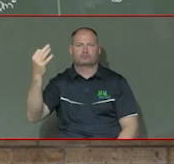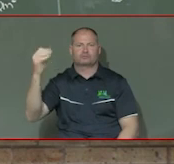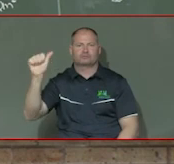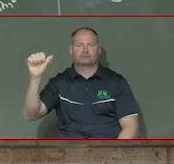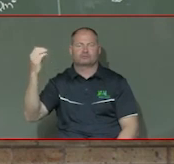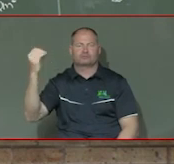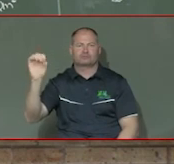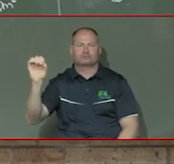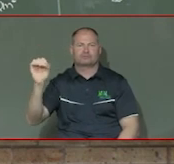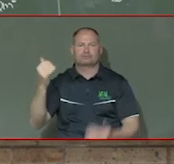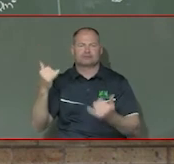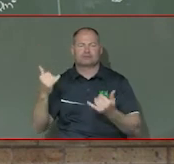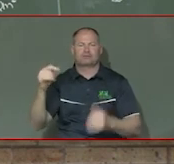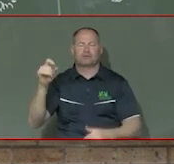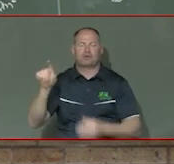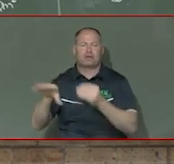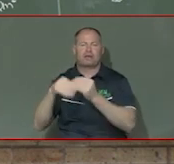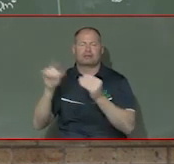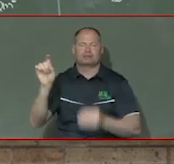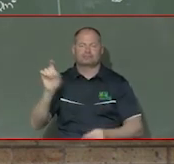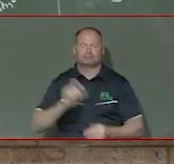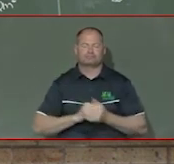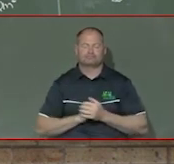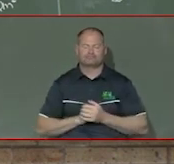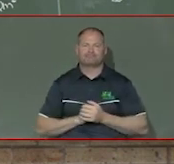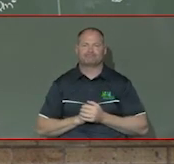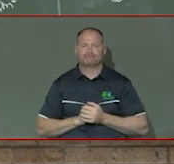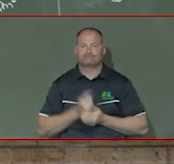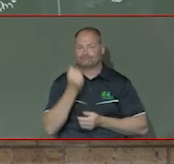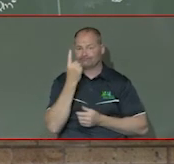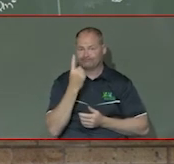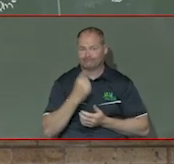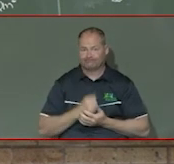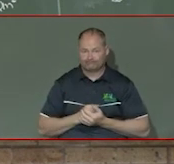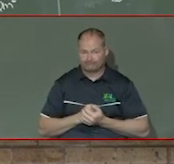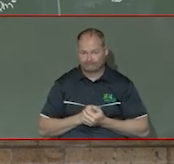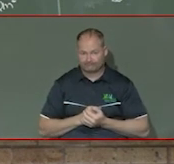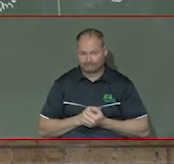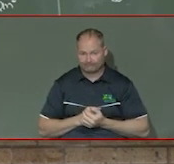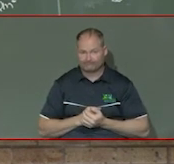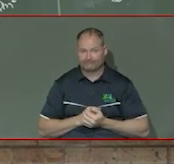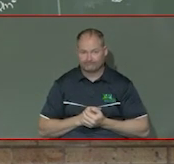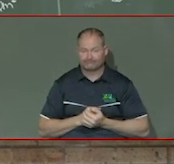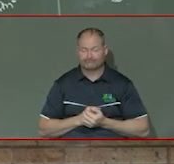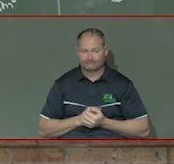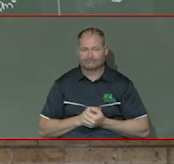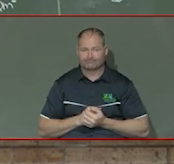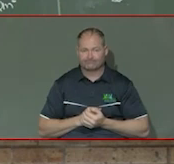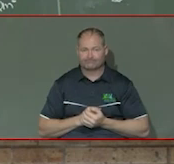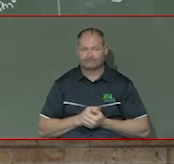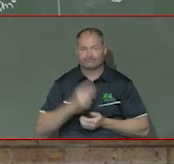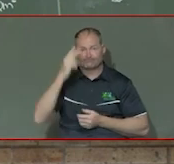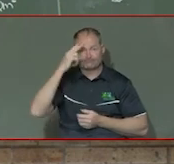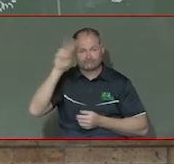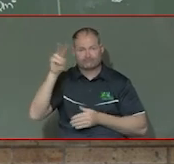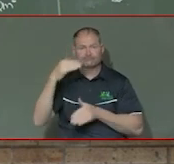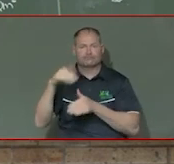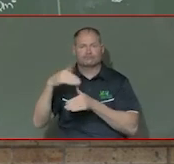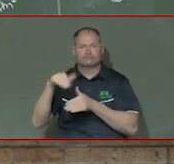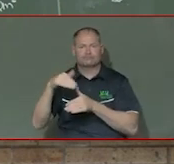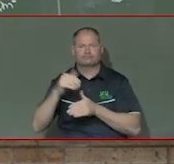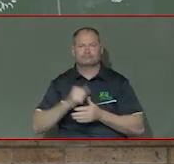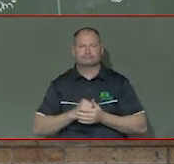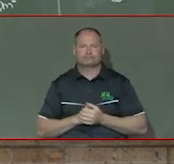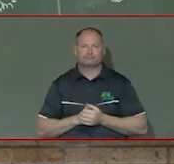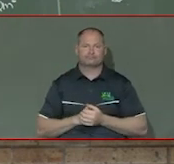degrees plus x, correct? Does it make sense? Right. The square goes outside. This